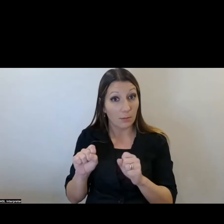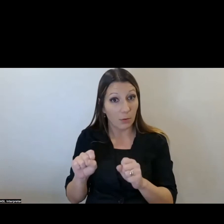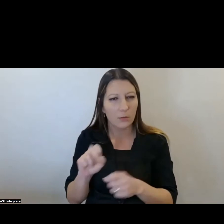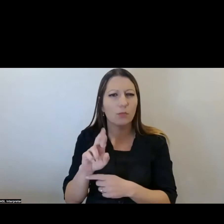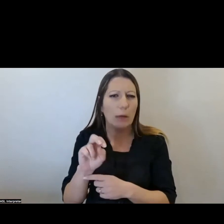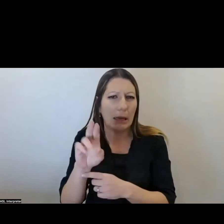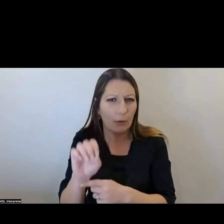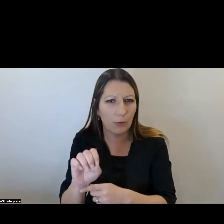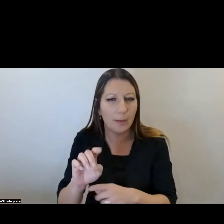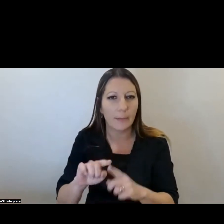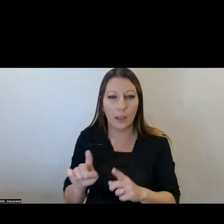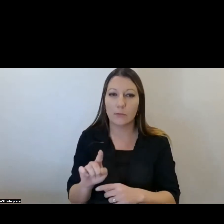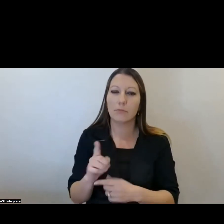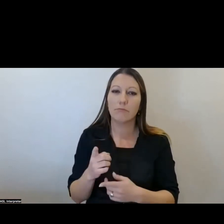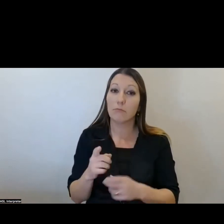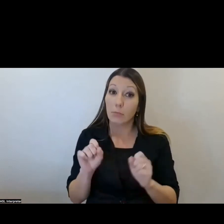if not treated immediately.